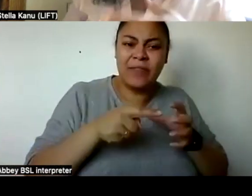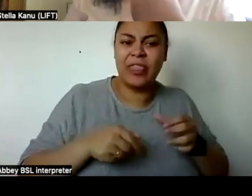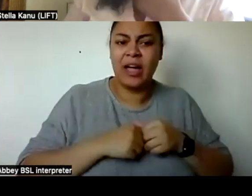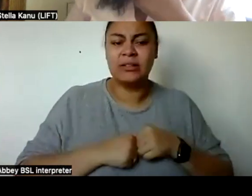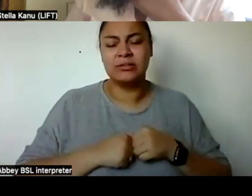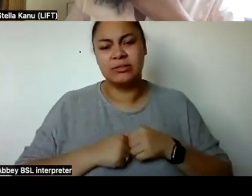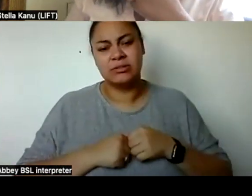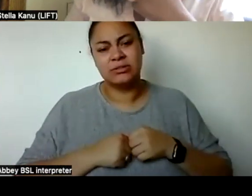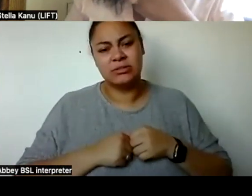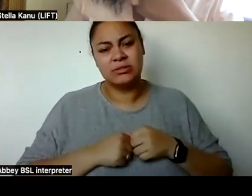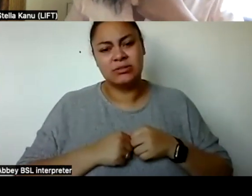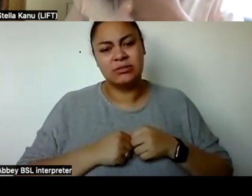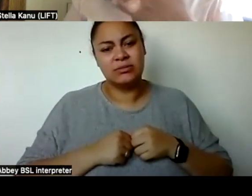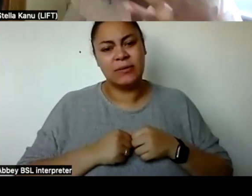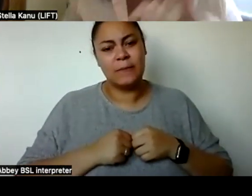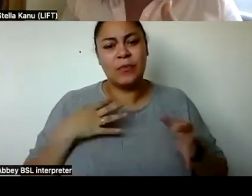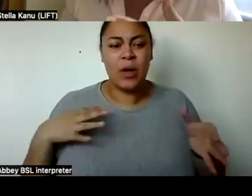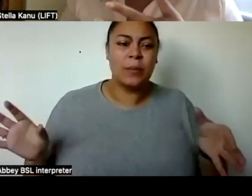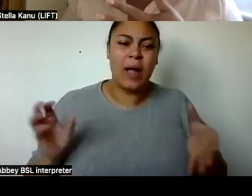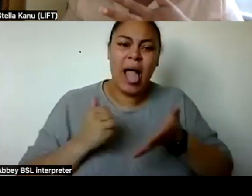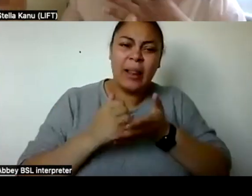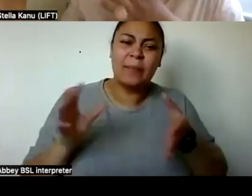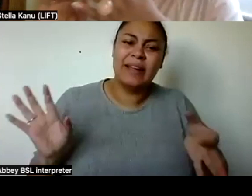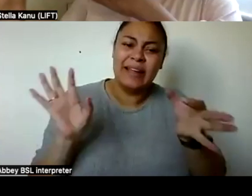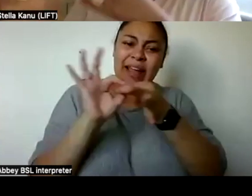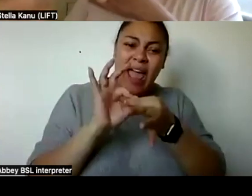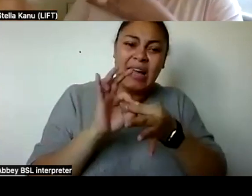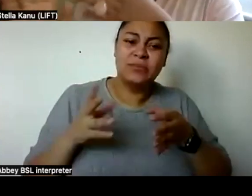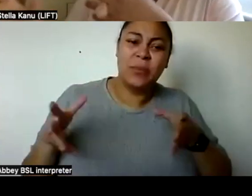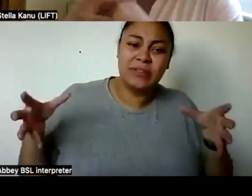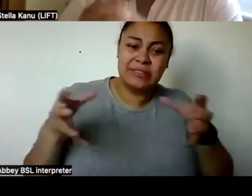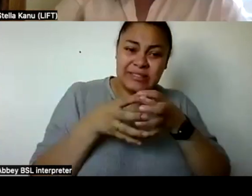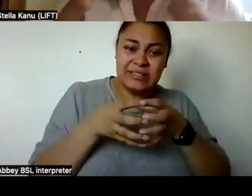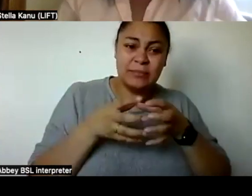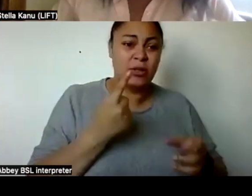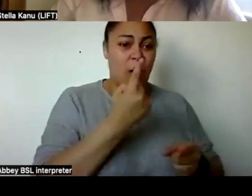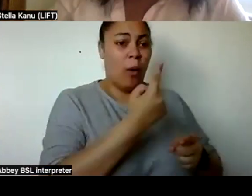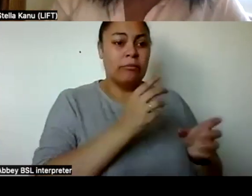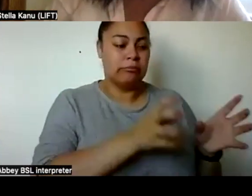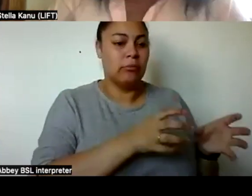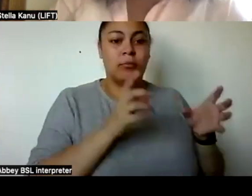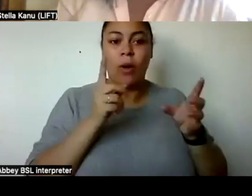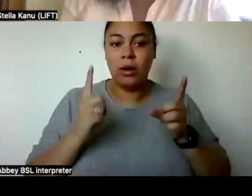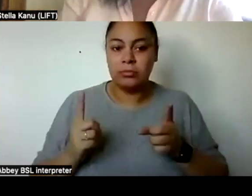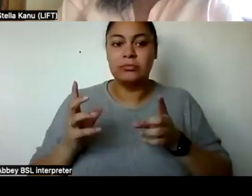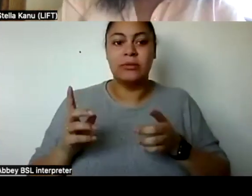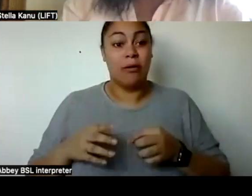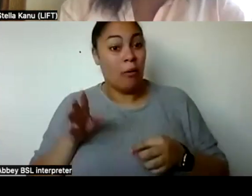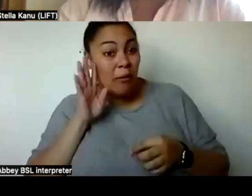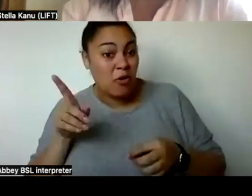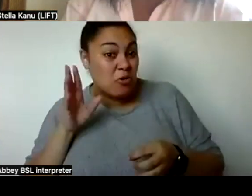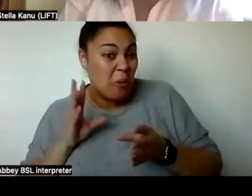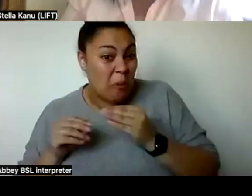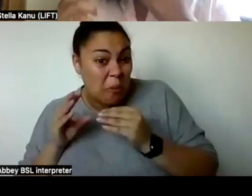And that helps to kind of connect with the rest of the team, because it's not just this one-on-one space of like, well, here you have a complaint, you know, and it's not